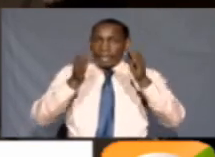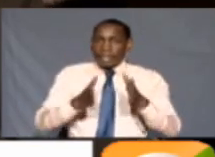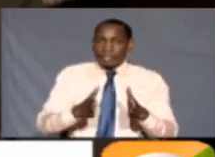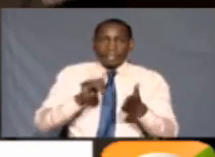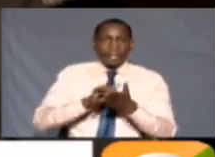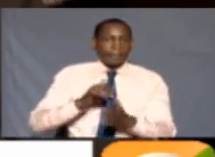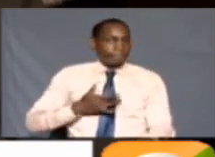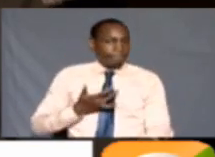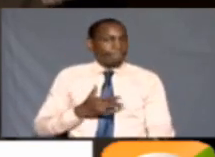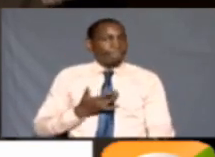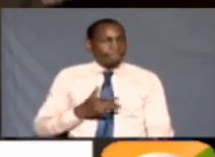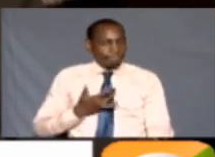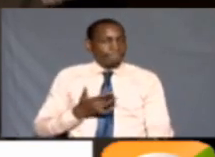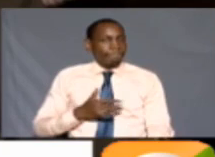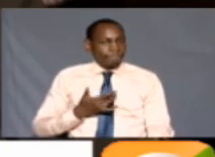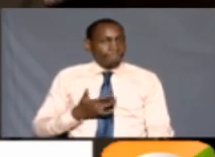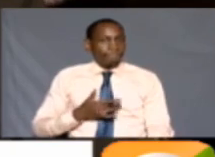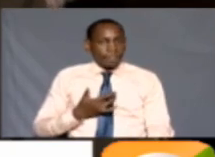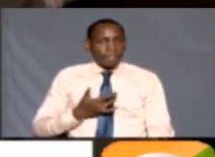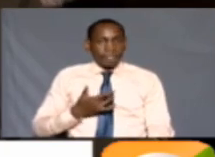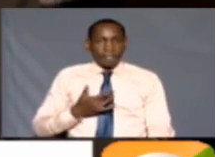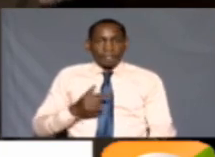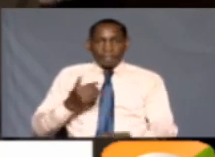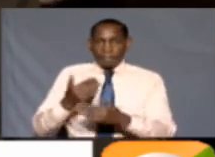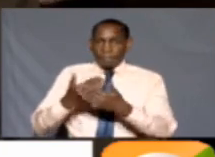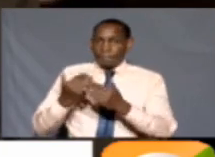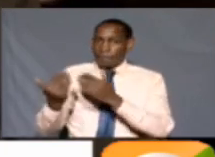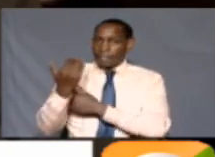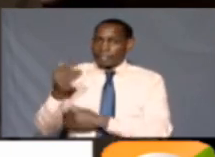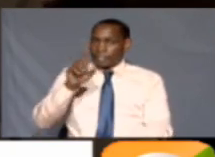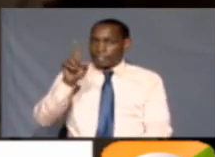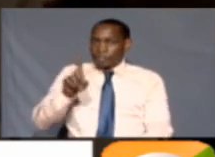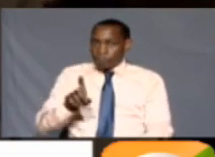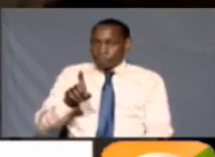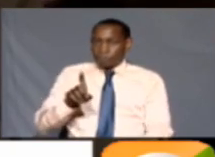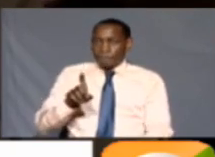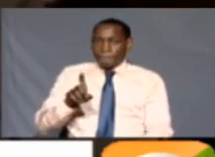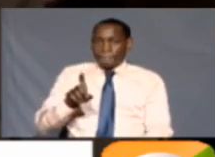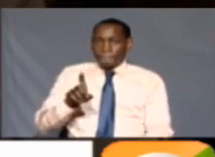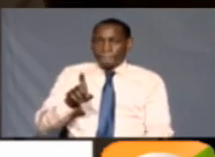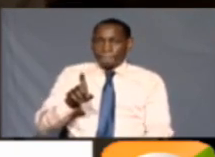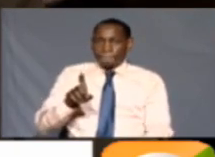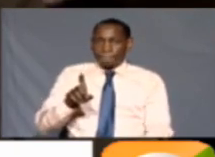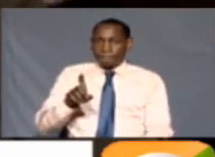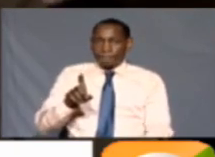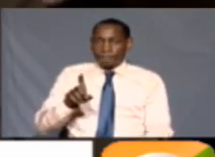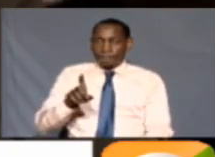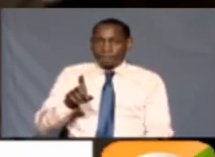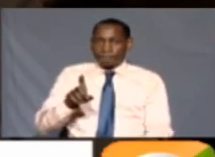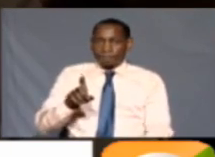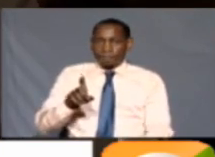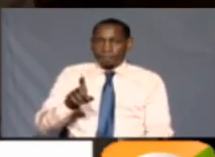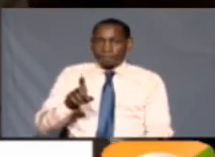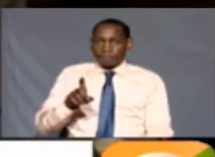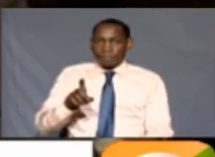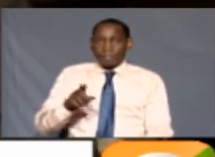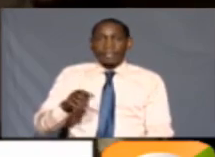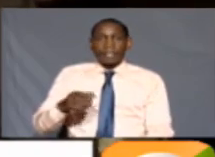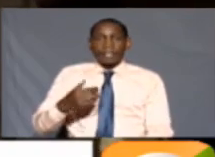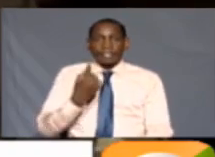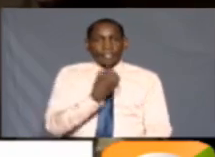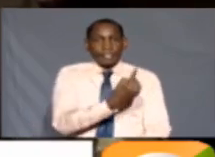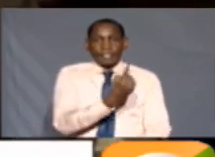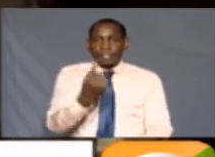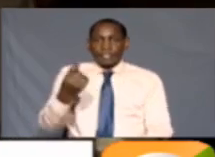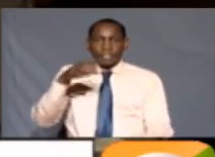who feel that, as you've asked me the question, in every fraud, there will be an accountant,